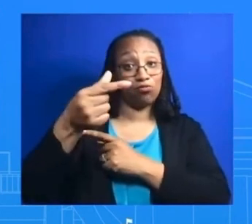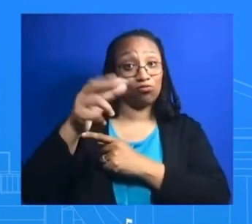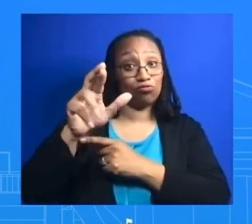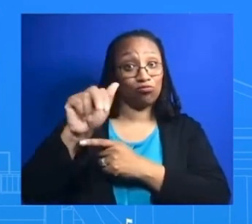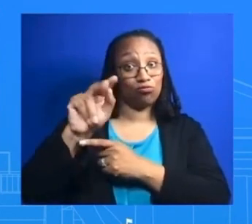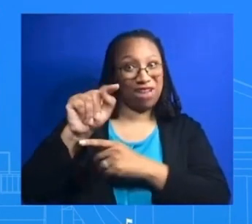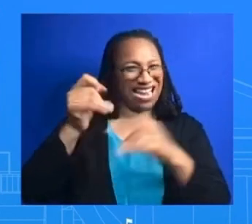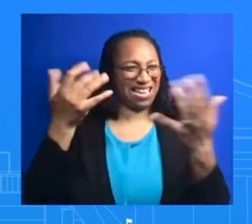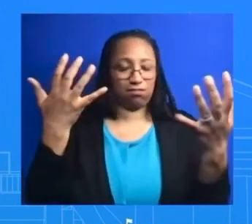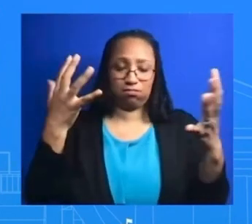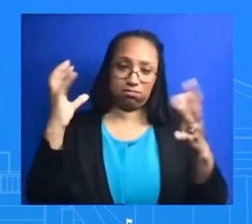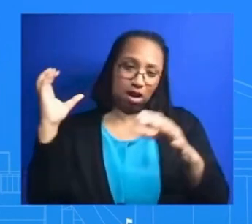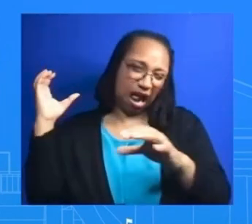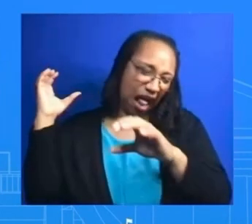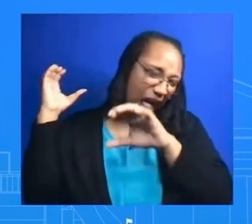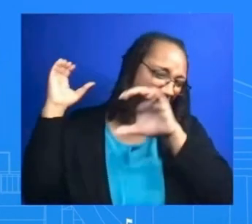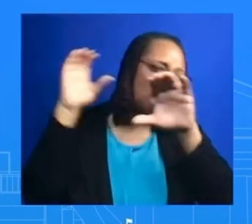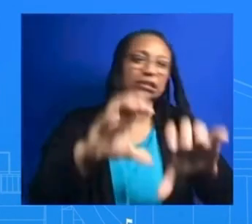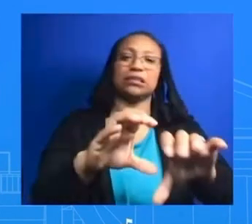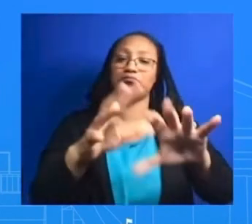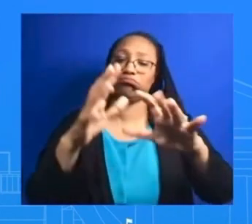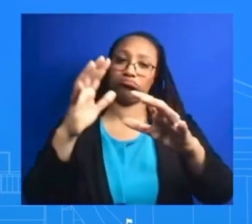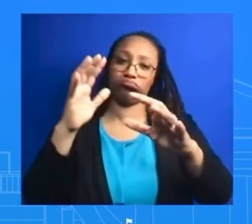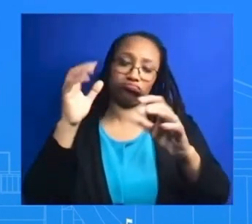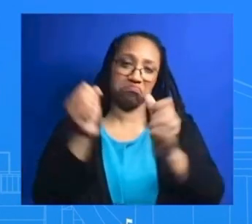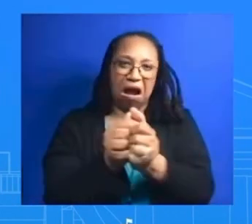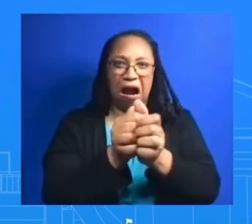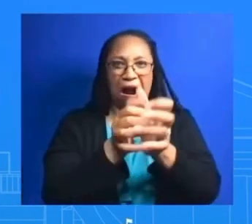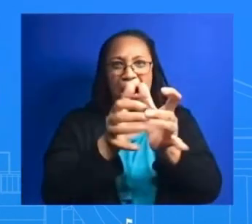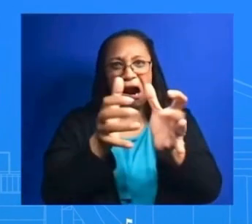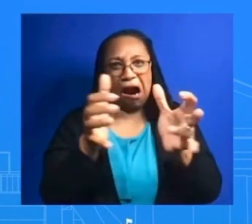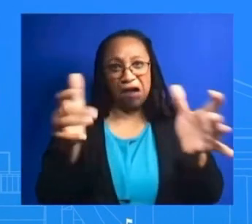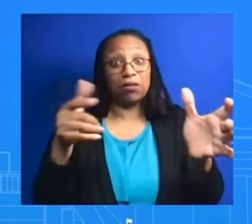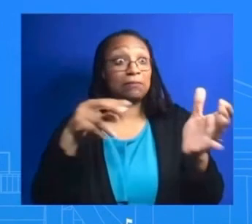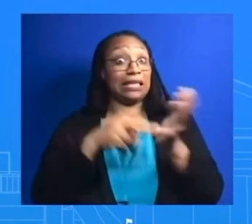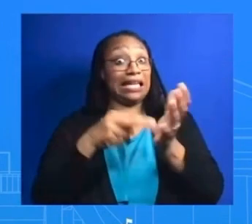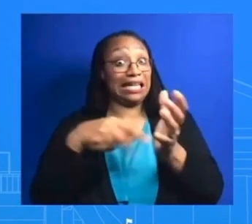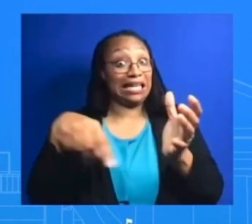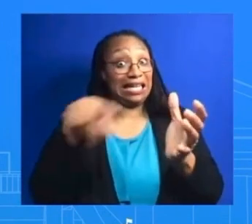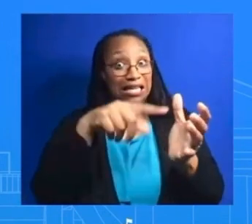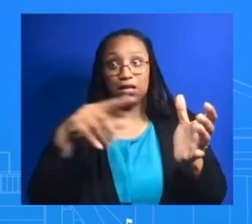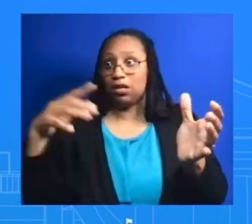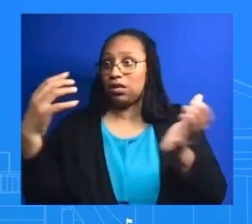like he said, who make in almost every instance under $60,000 a